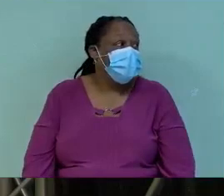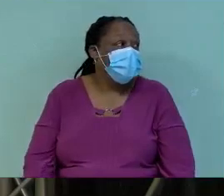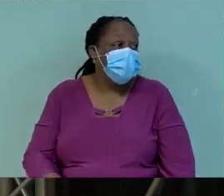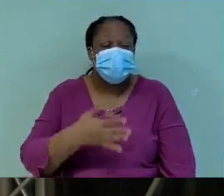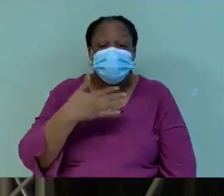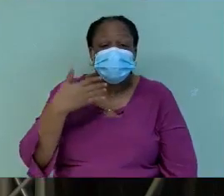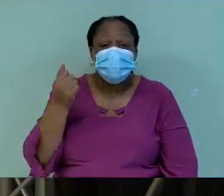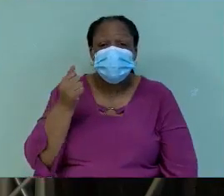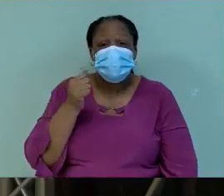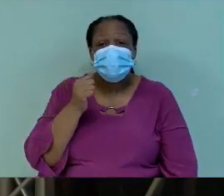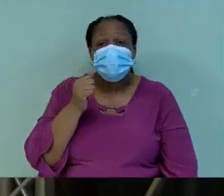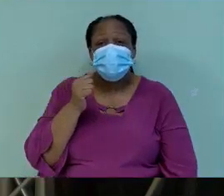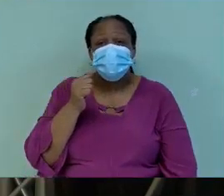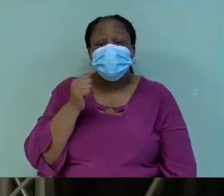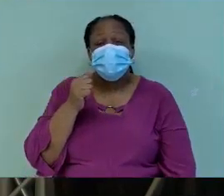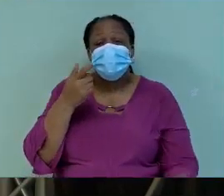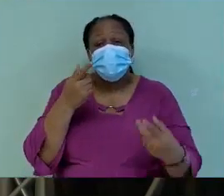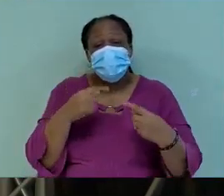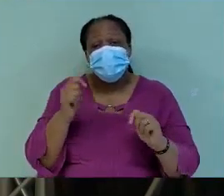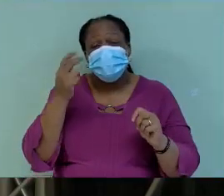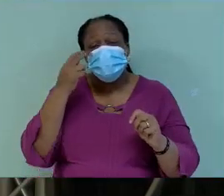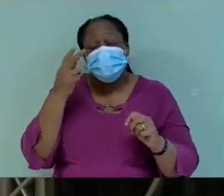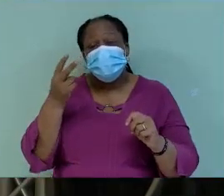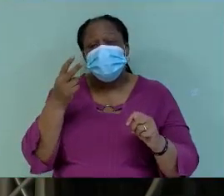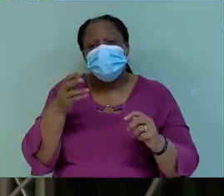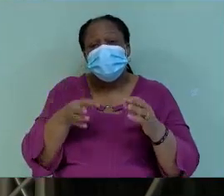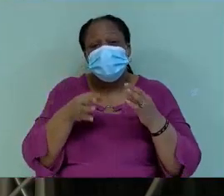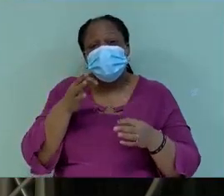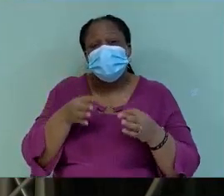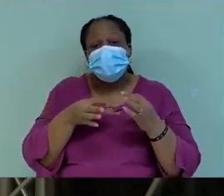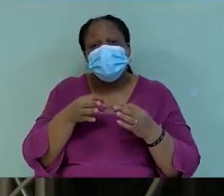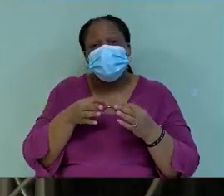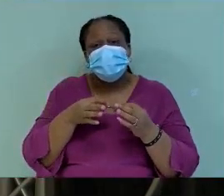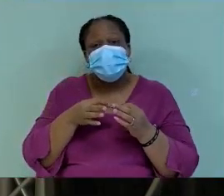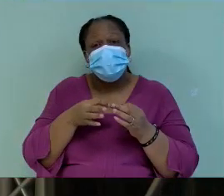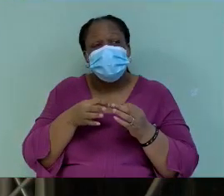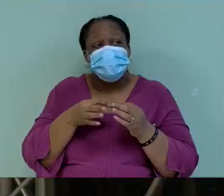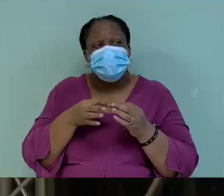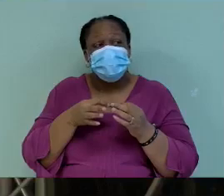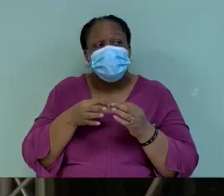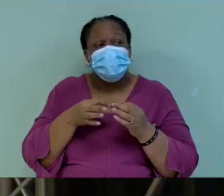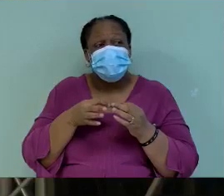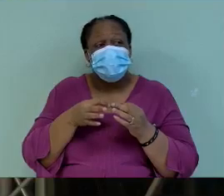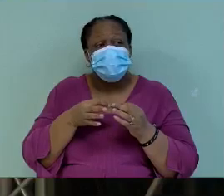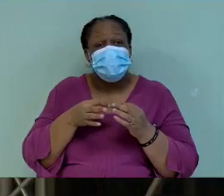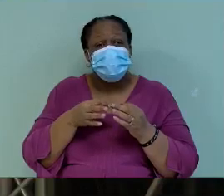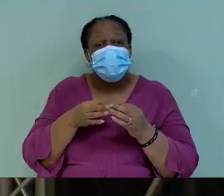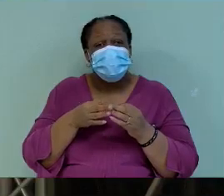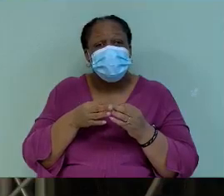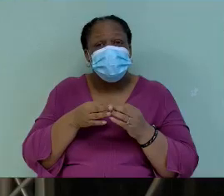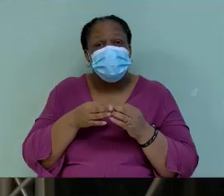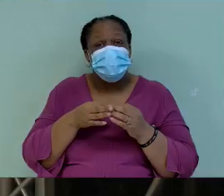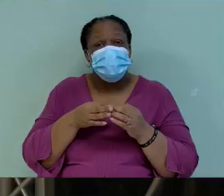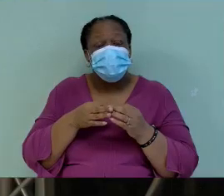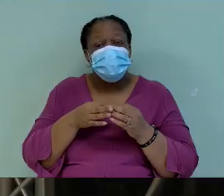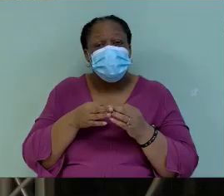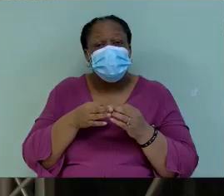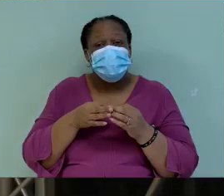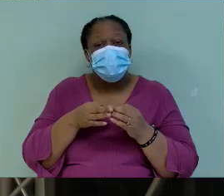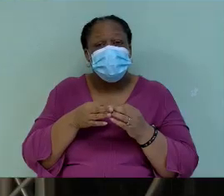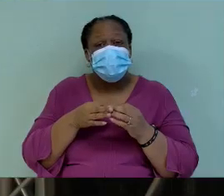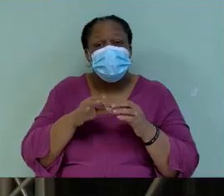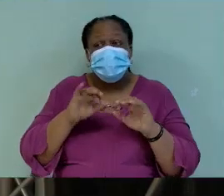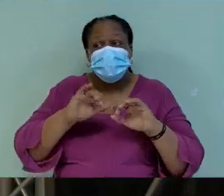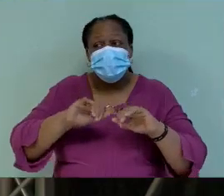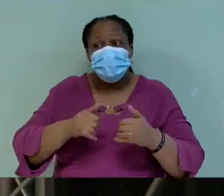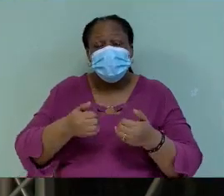antibodies that these cows produced were therefore human antibodies. And they are looking into taking these human antibodies that